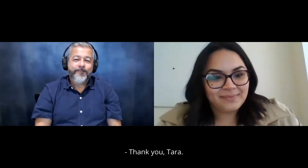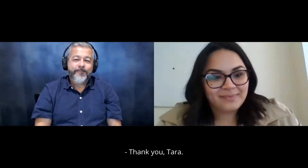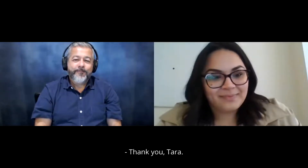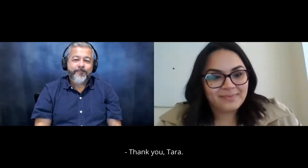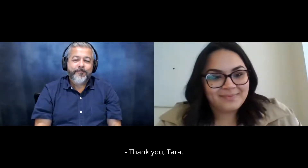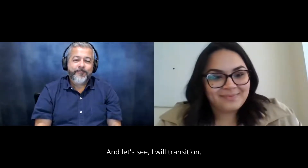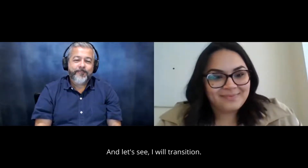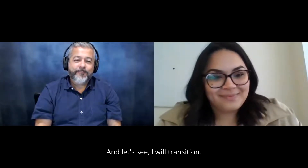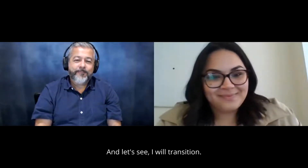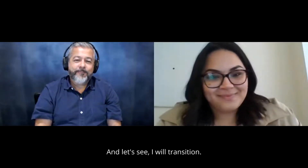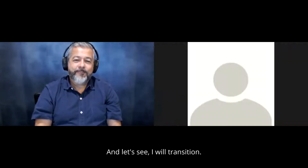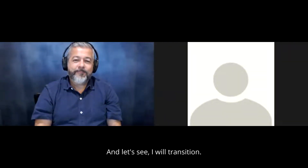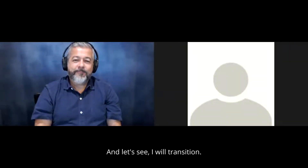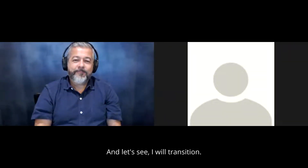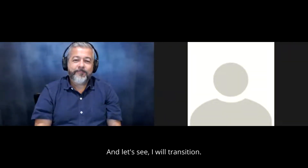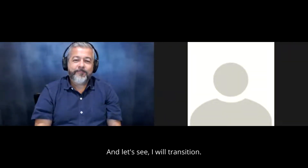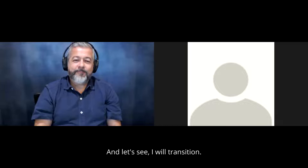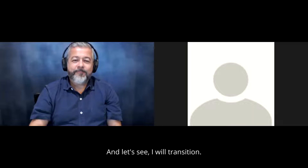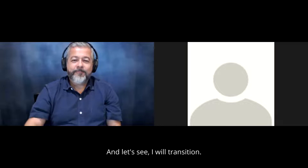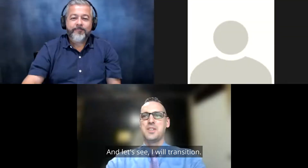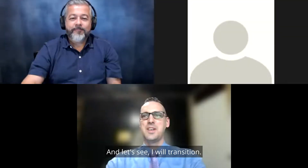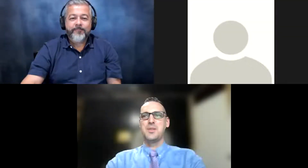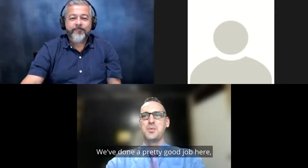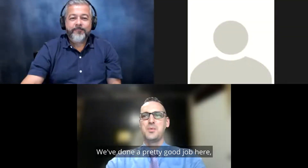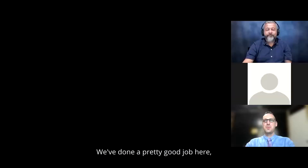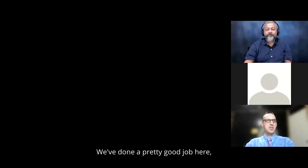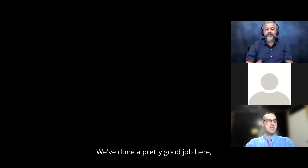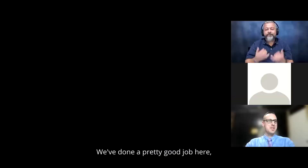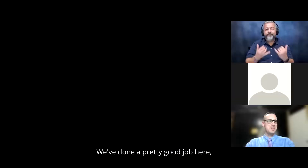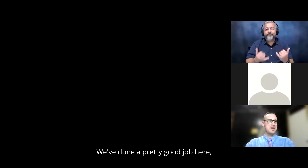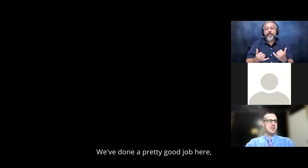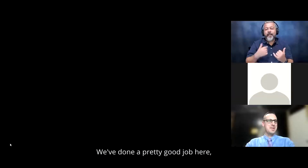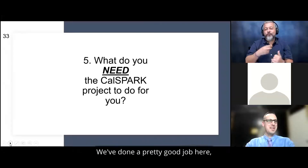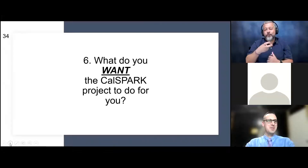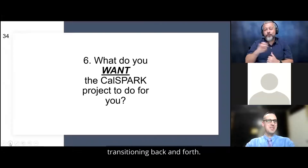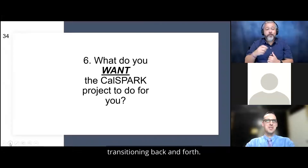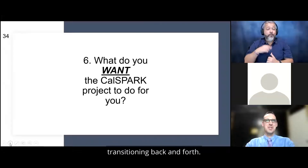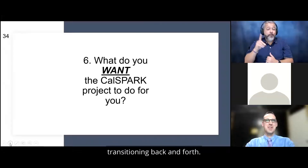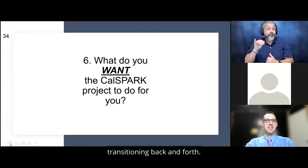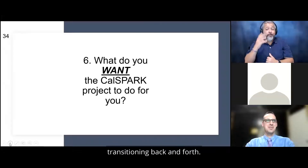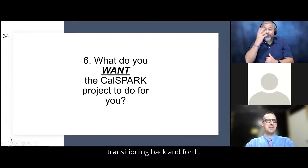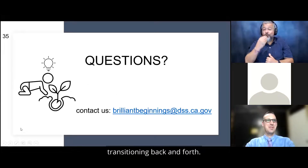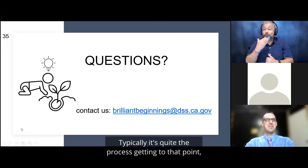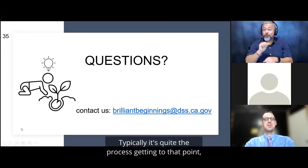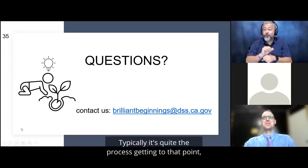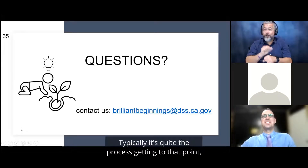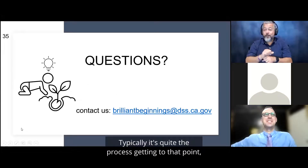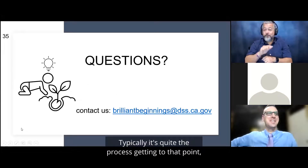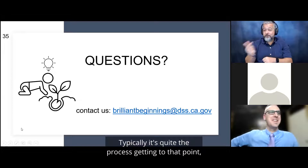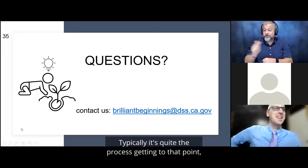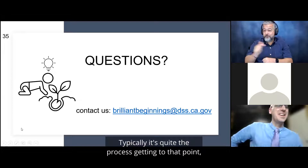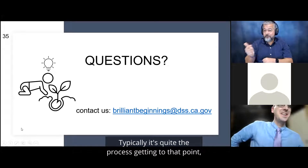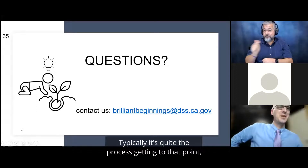Thank you, Tara. And let's see, I will transition. We've done a pretty good job here transitioning back and forth. Typically,